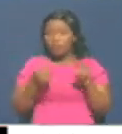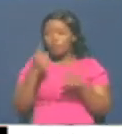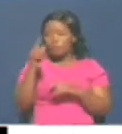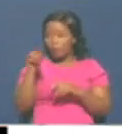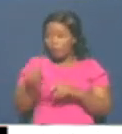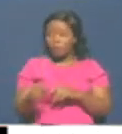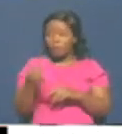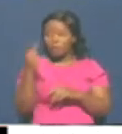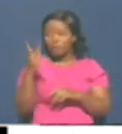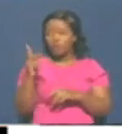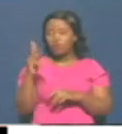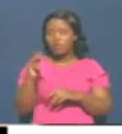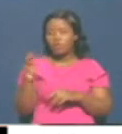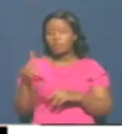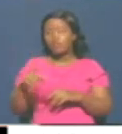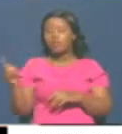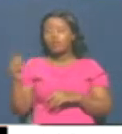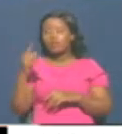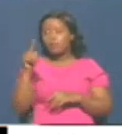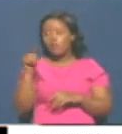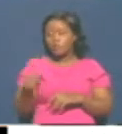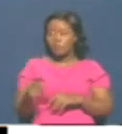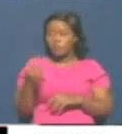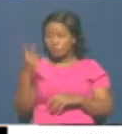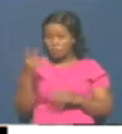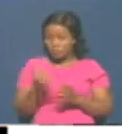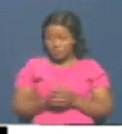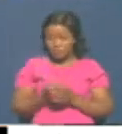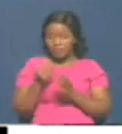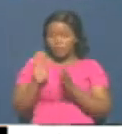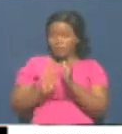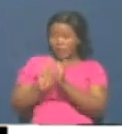2.4 kilometers. The upgrade of the three small